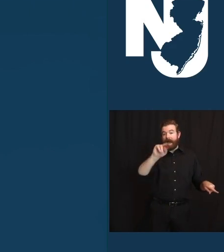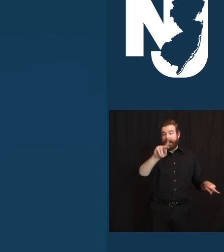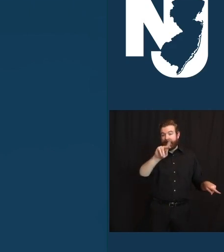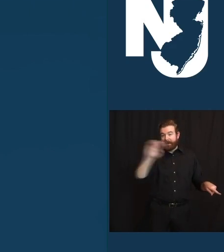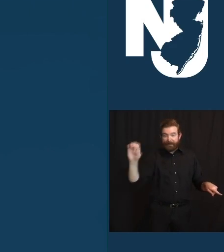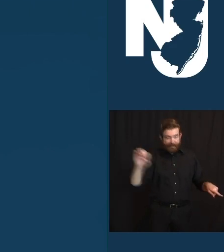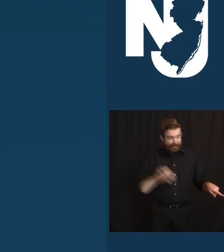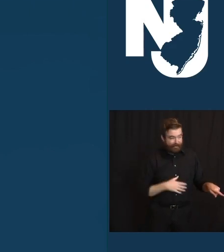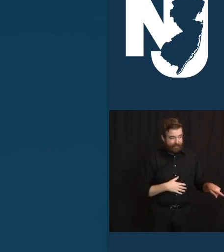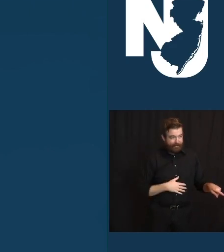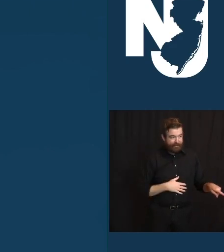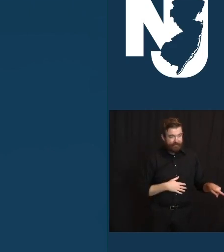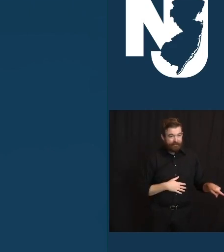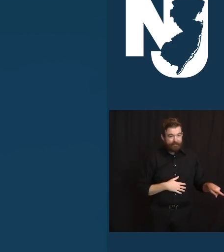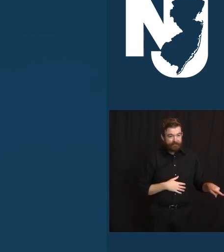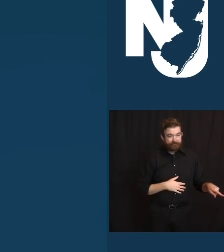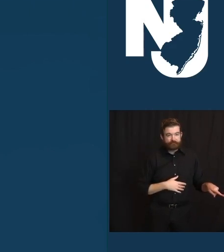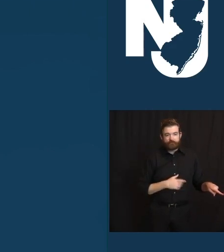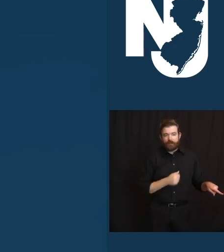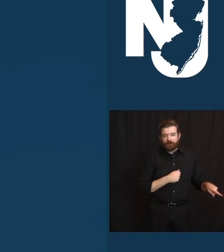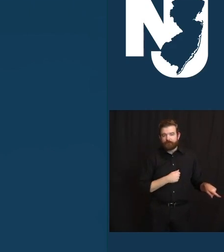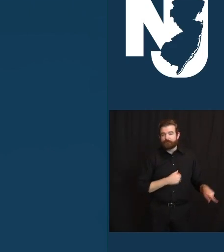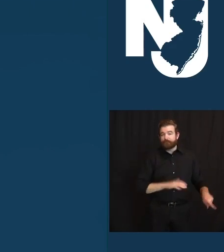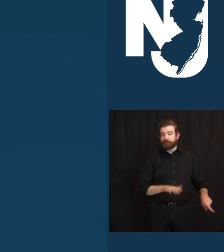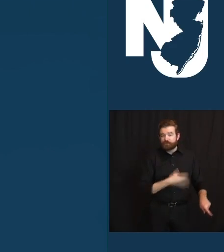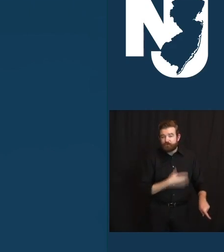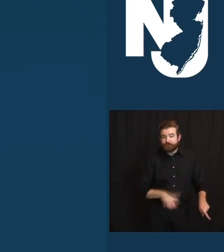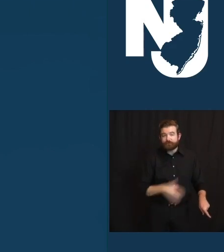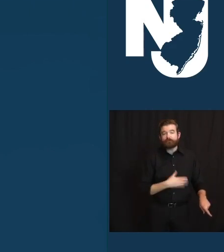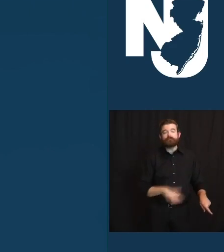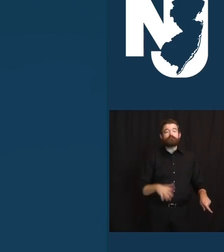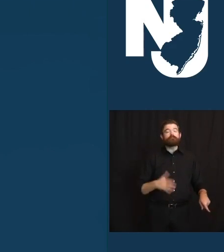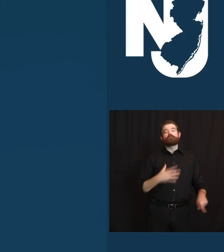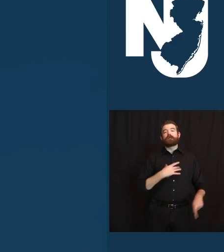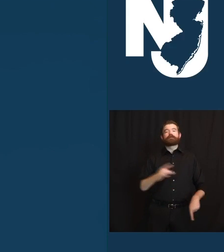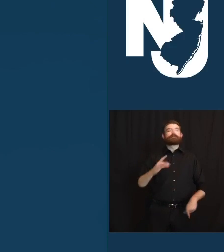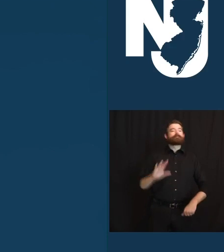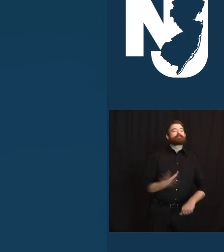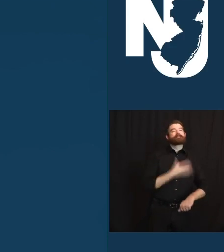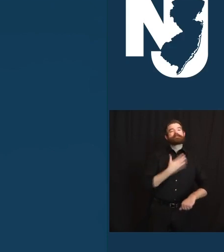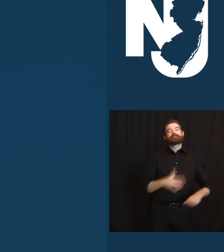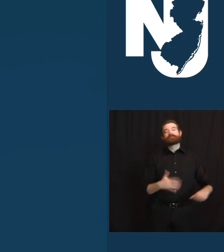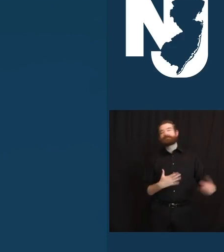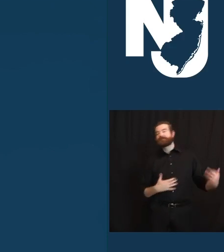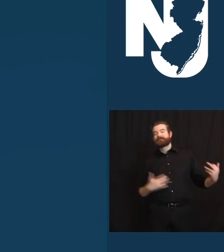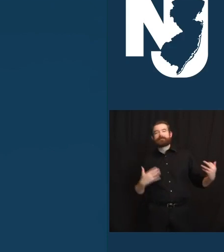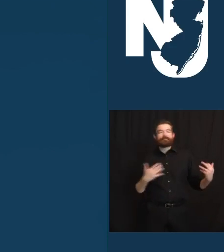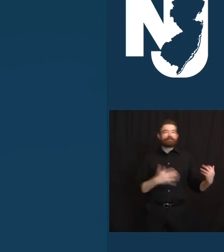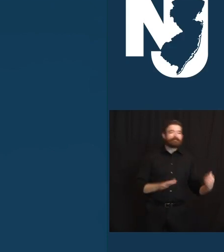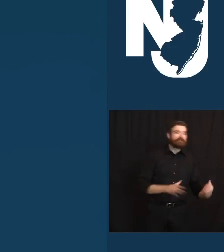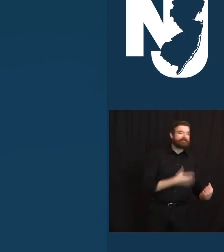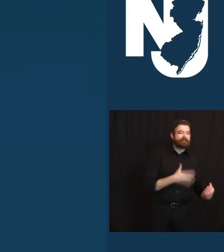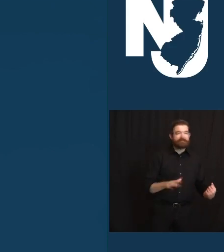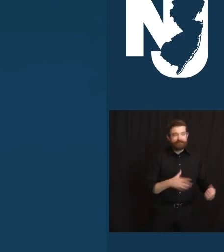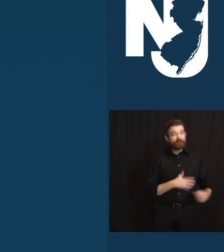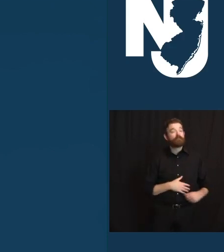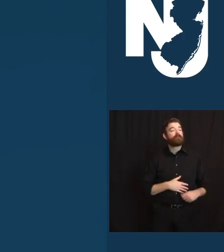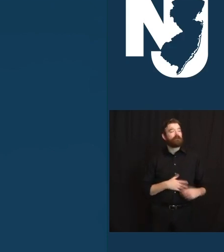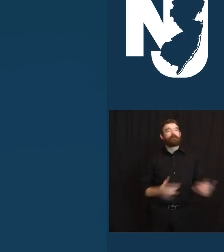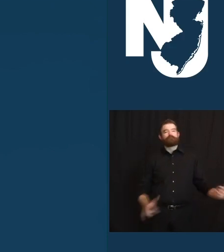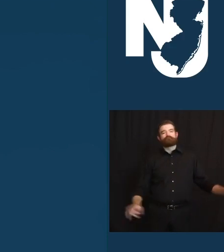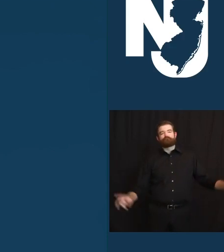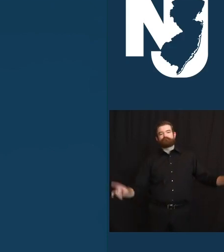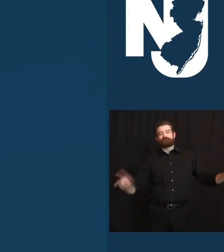and listening to music and very often singing along with it. Louis is now reunited with his beloved late life